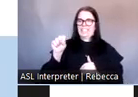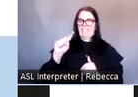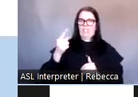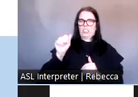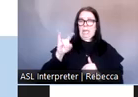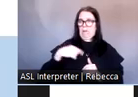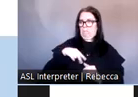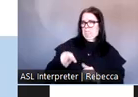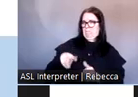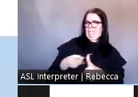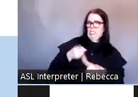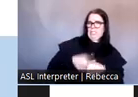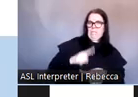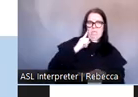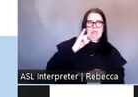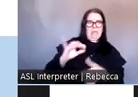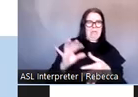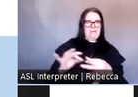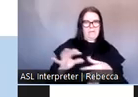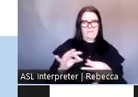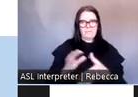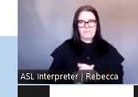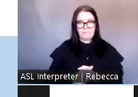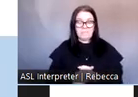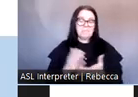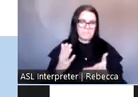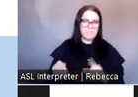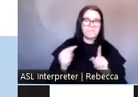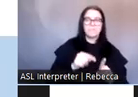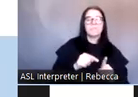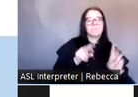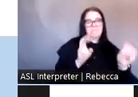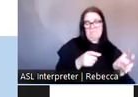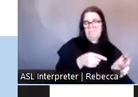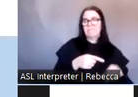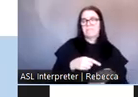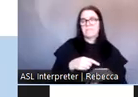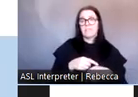Length is one major feature that distinguishes micro-credentials. We'll talk about lots of other features too,